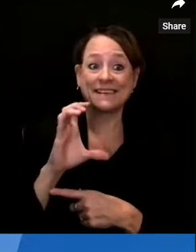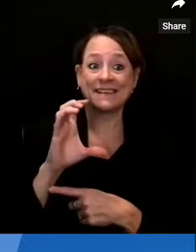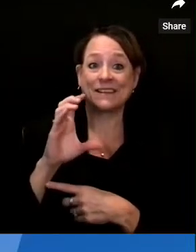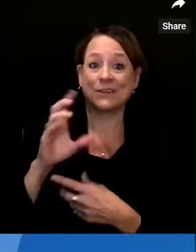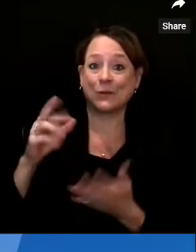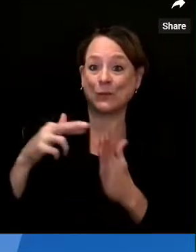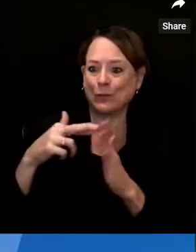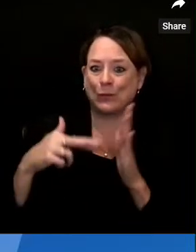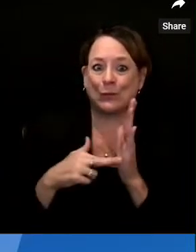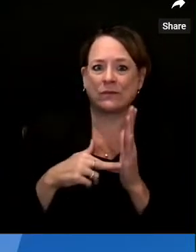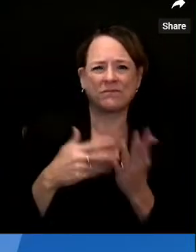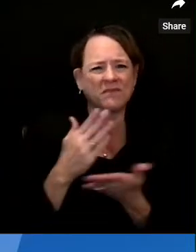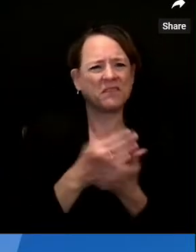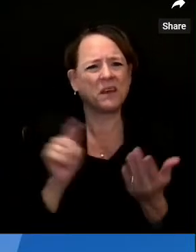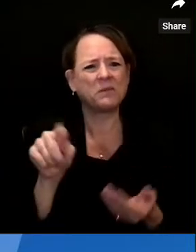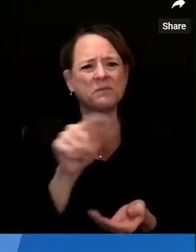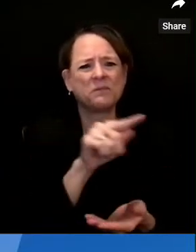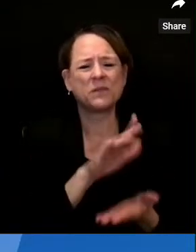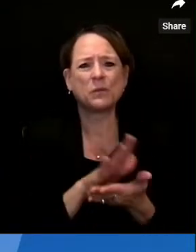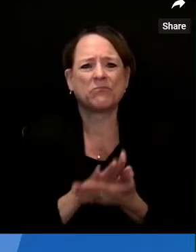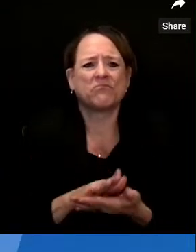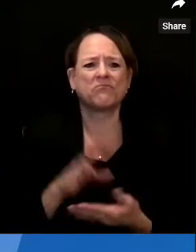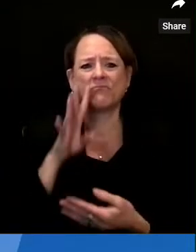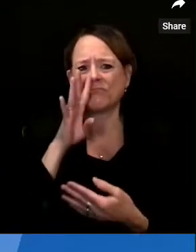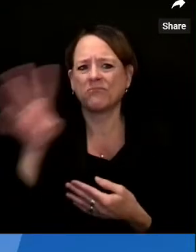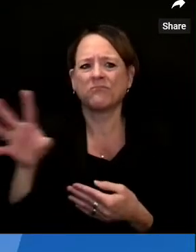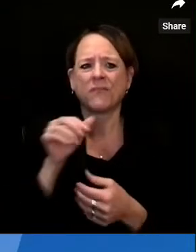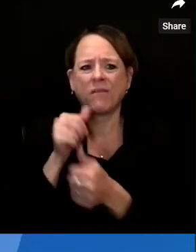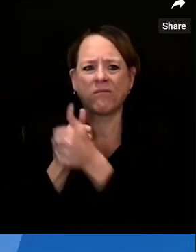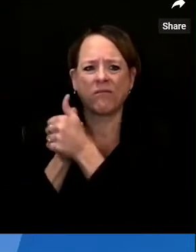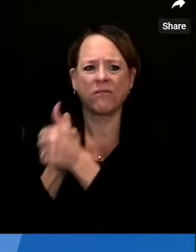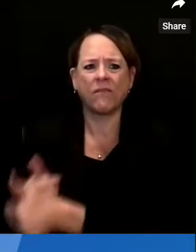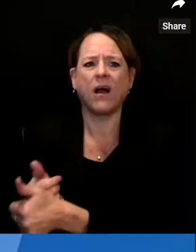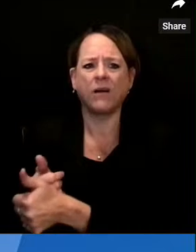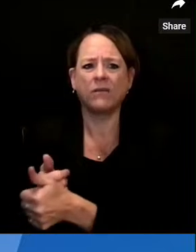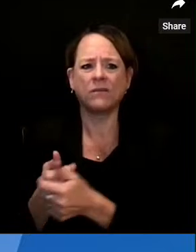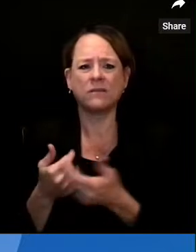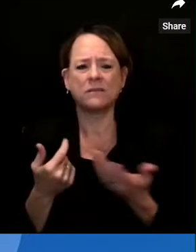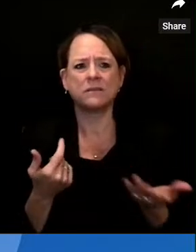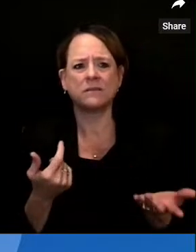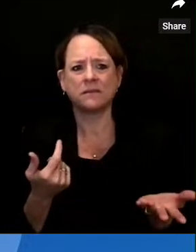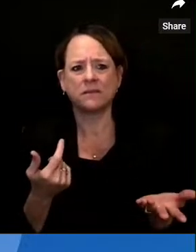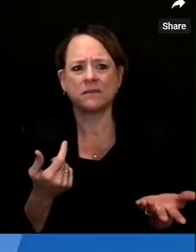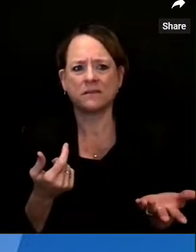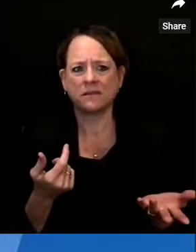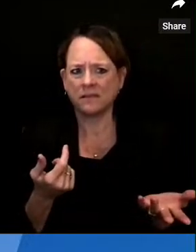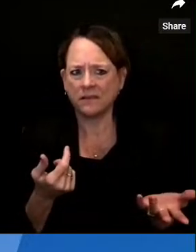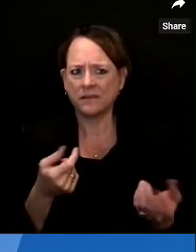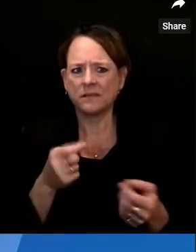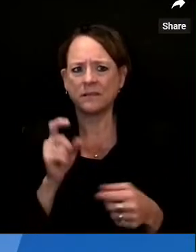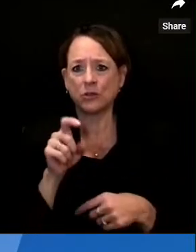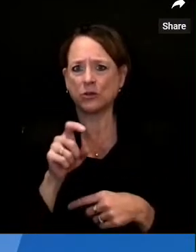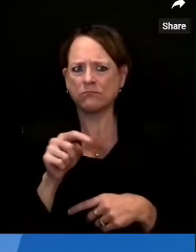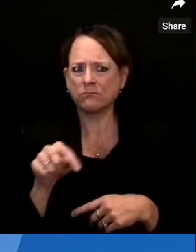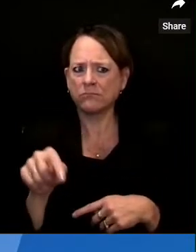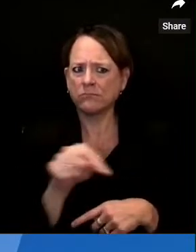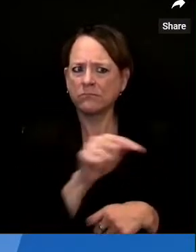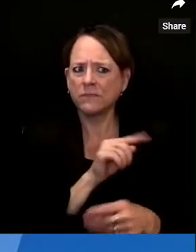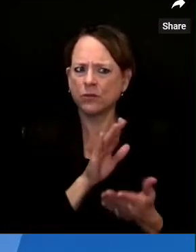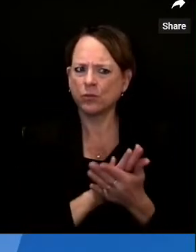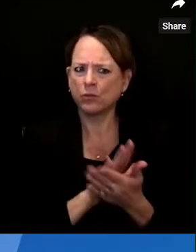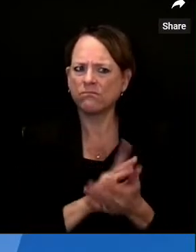hands tied at this point to take really any further direct action about this situation? Are you having to